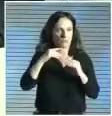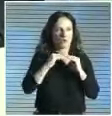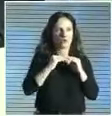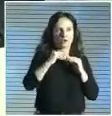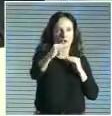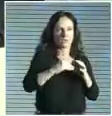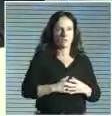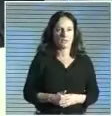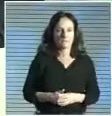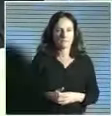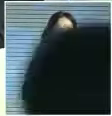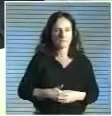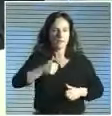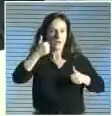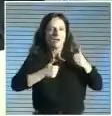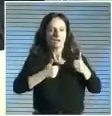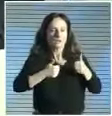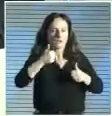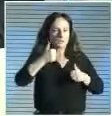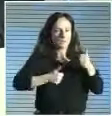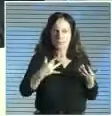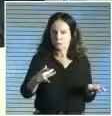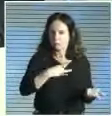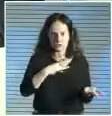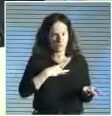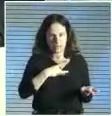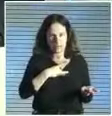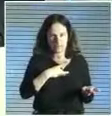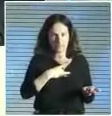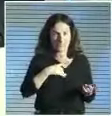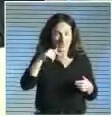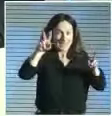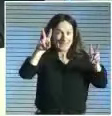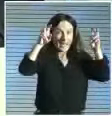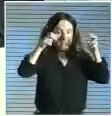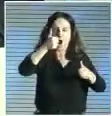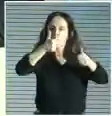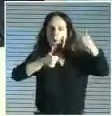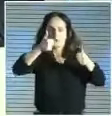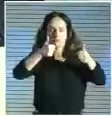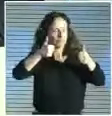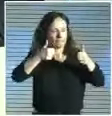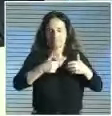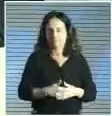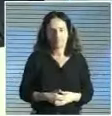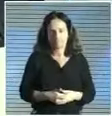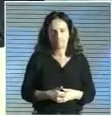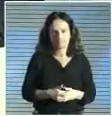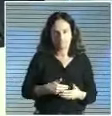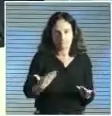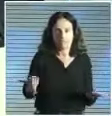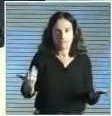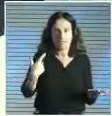clearly. We are not competing. If you take what you are investing for sustainability and you consider that